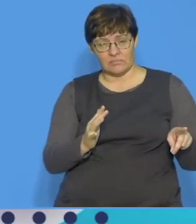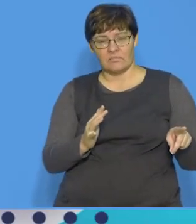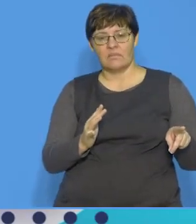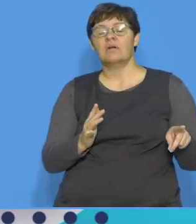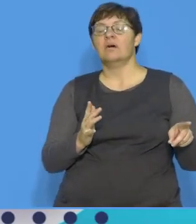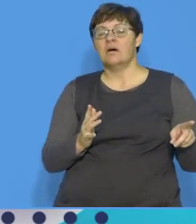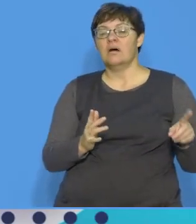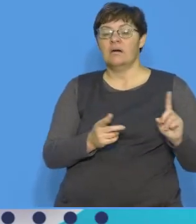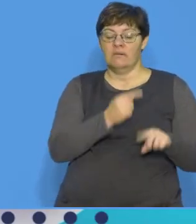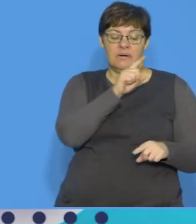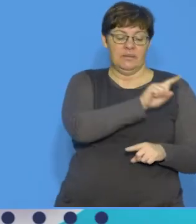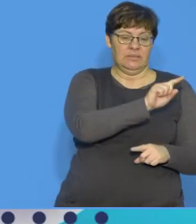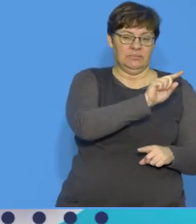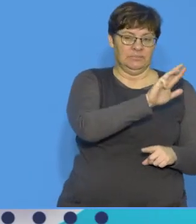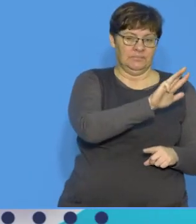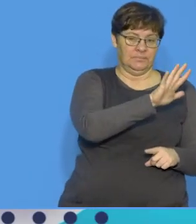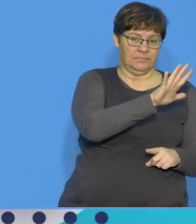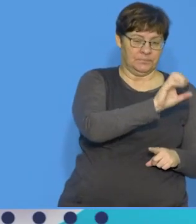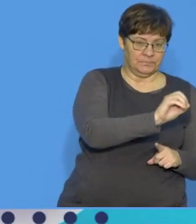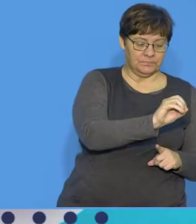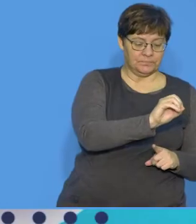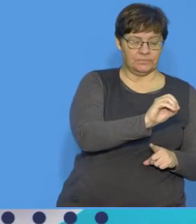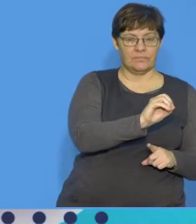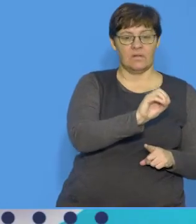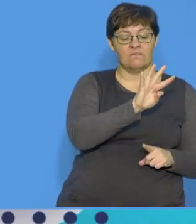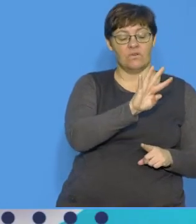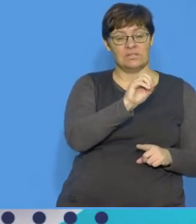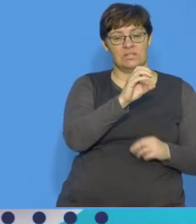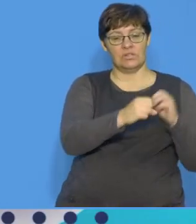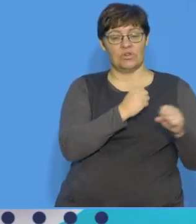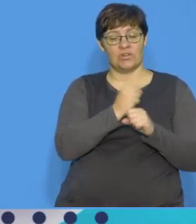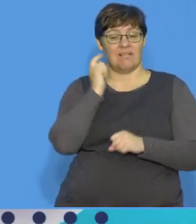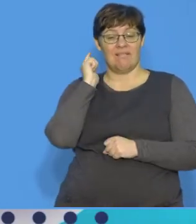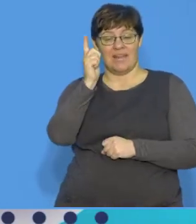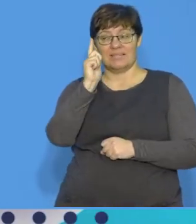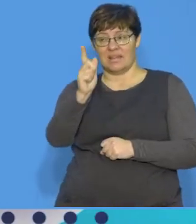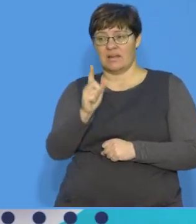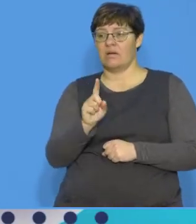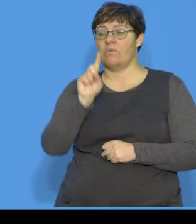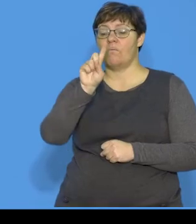had moved from 1950, 40 years later, into